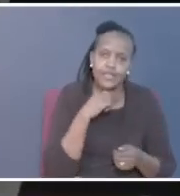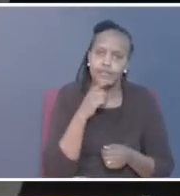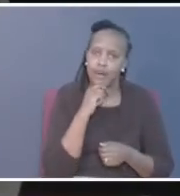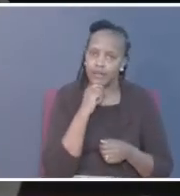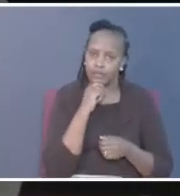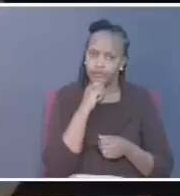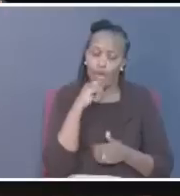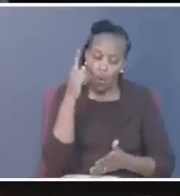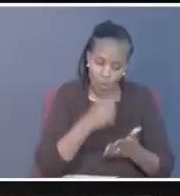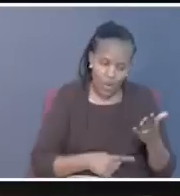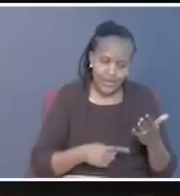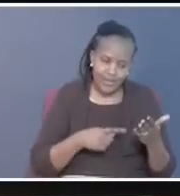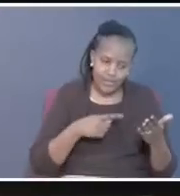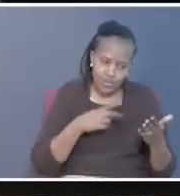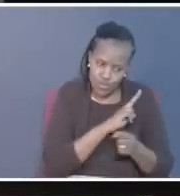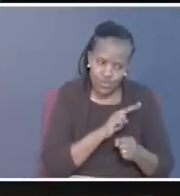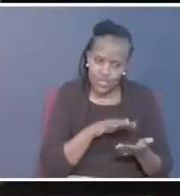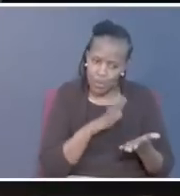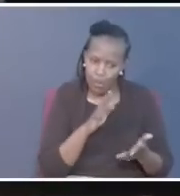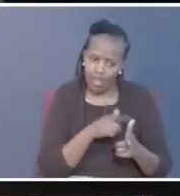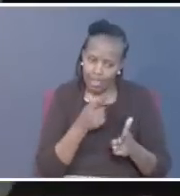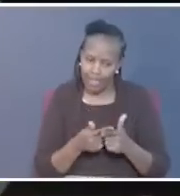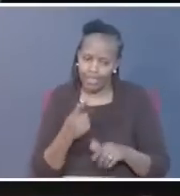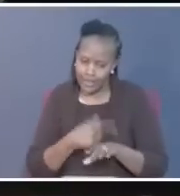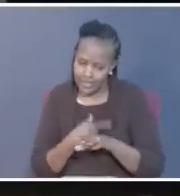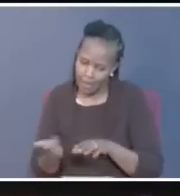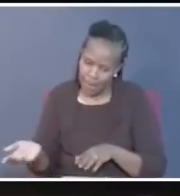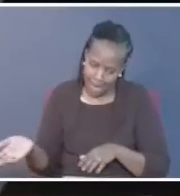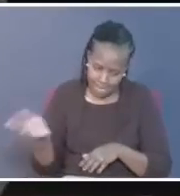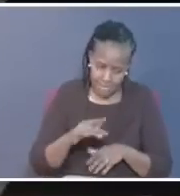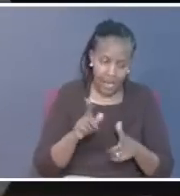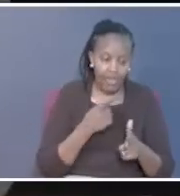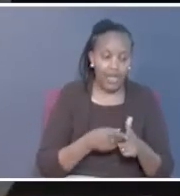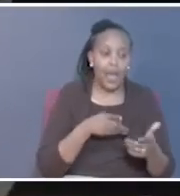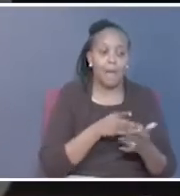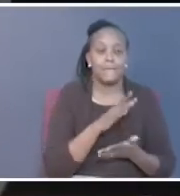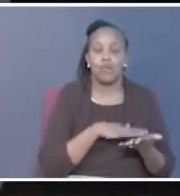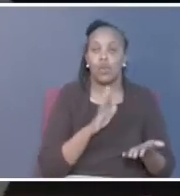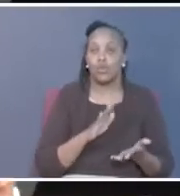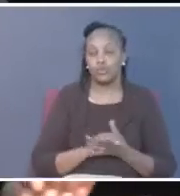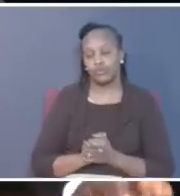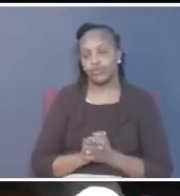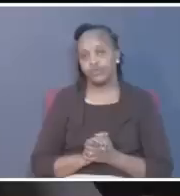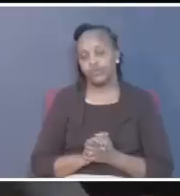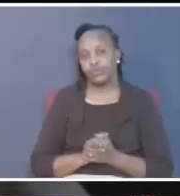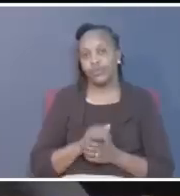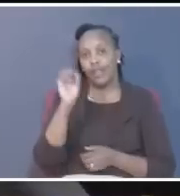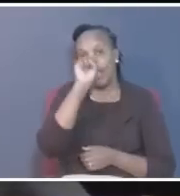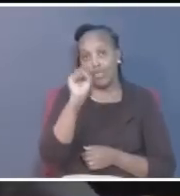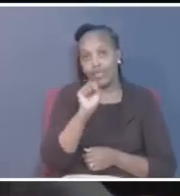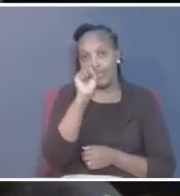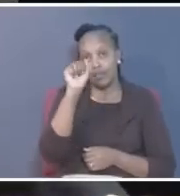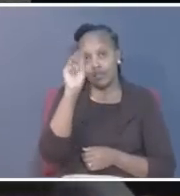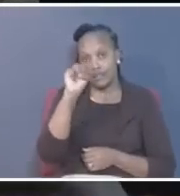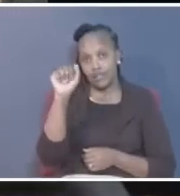you spend, when I return, I will repay. The Samaritan, we're